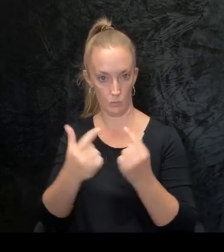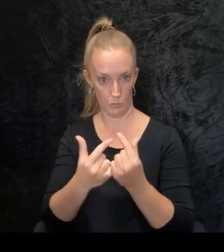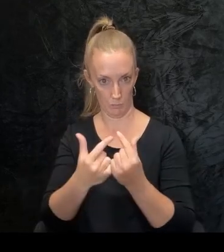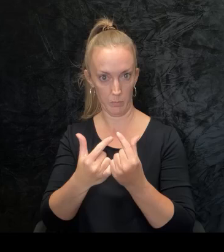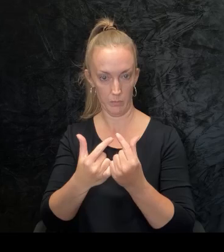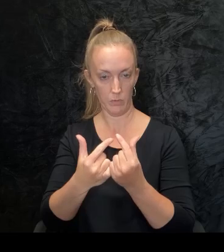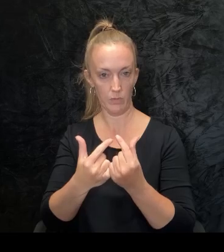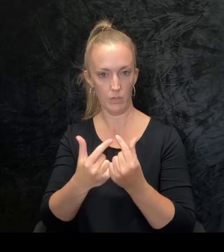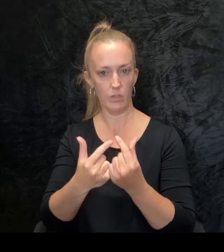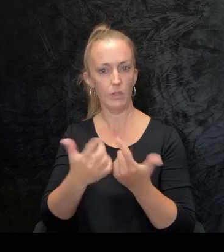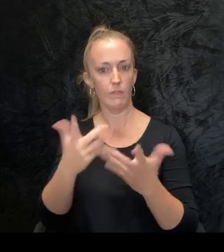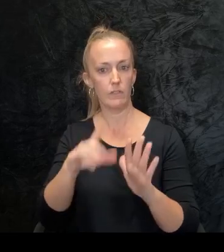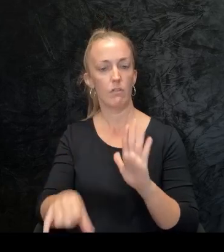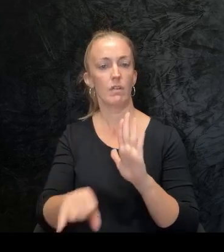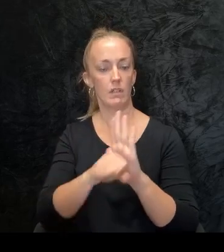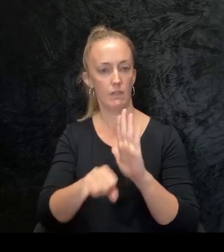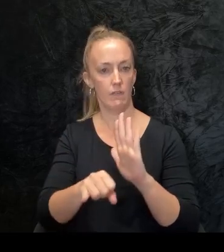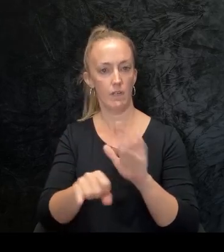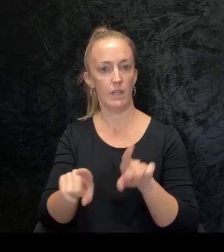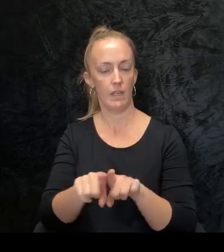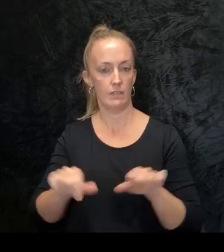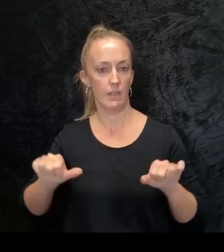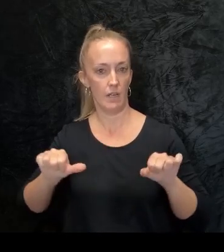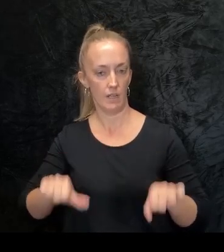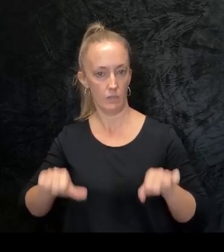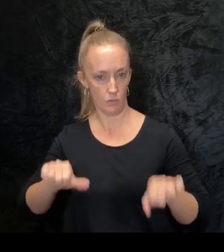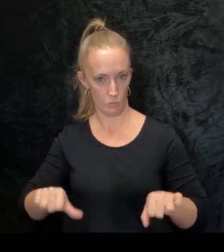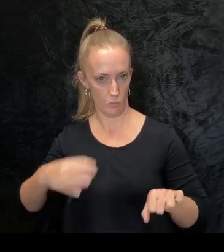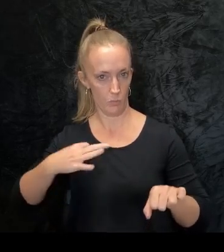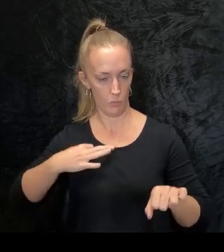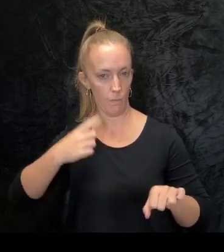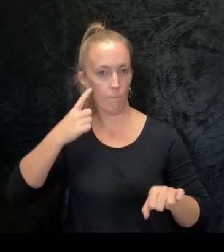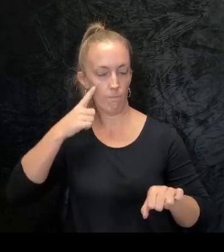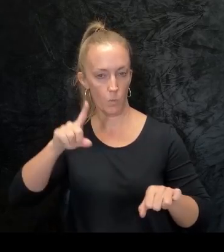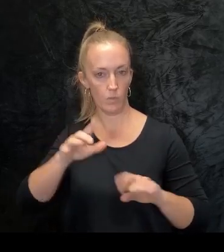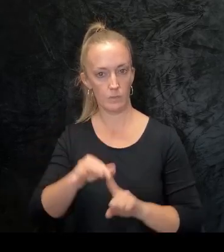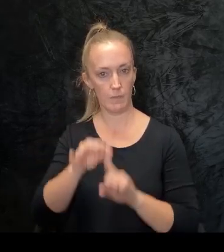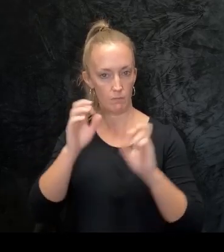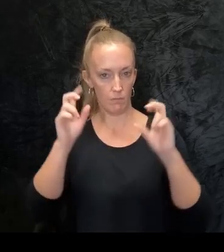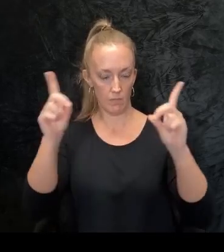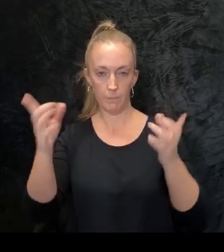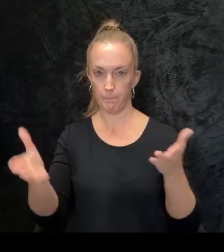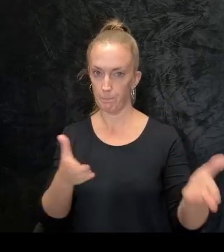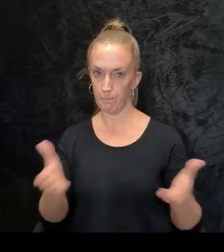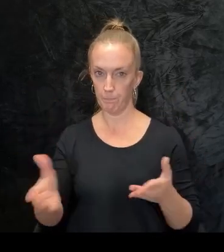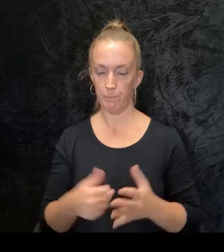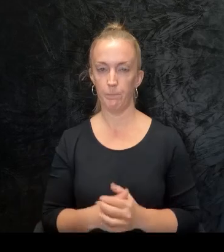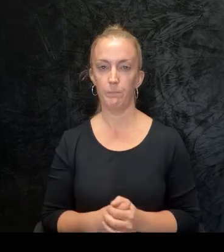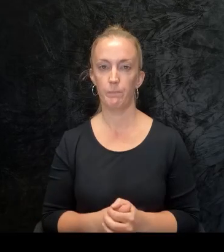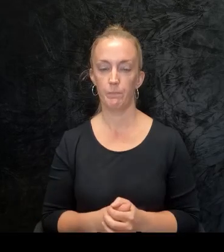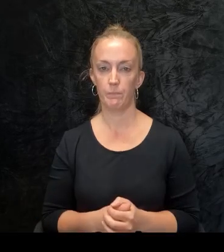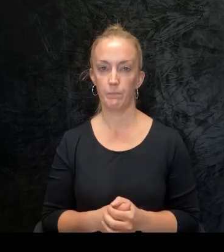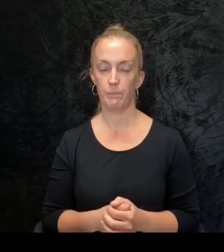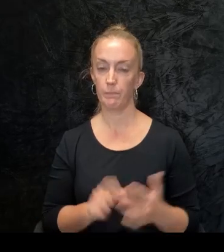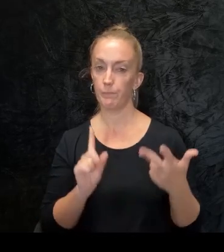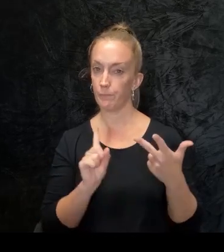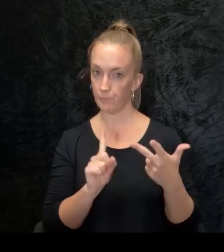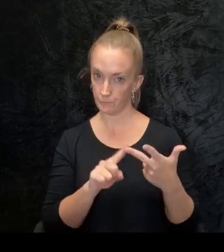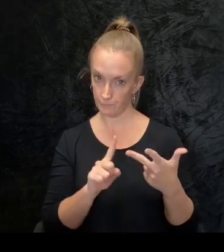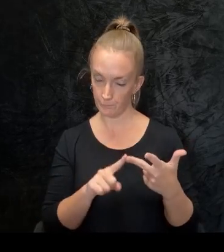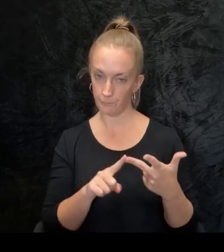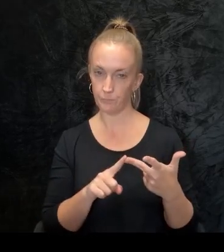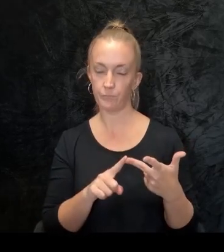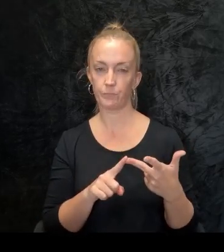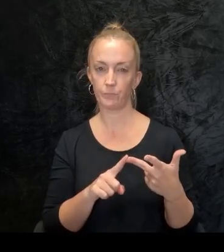were identified as eligible for special education services. 3.